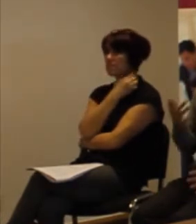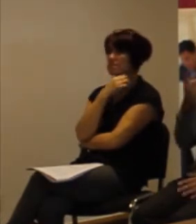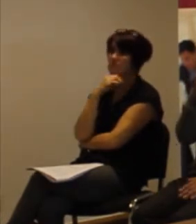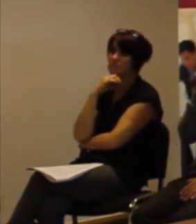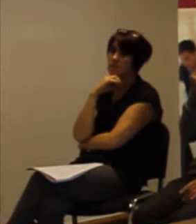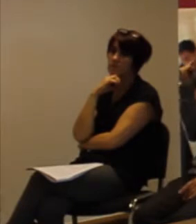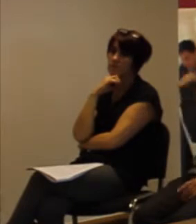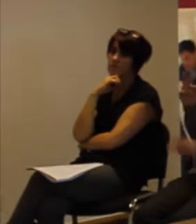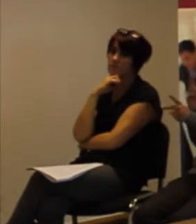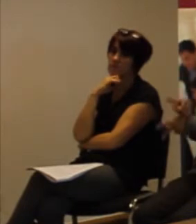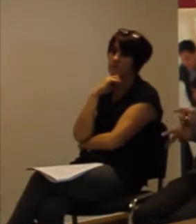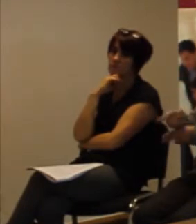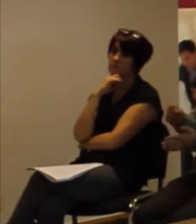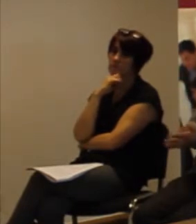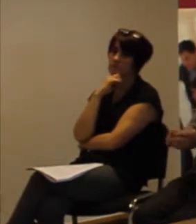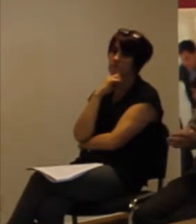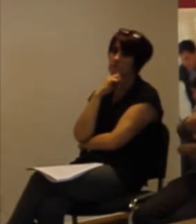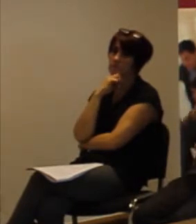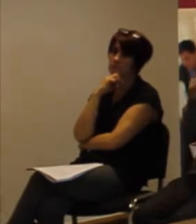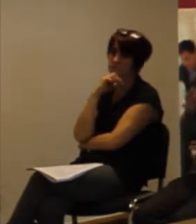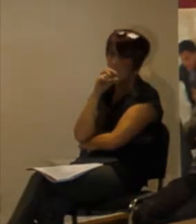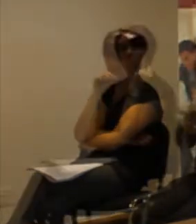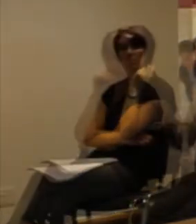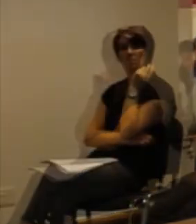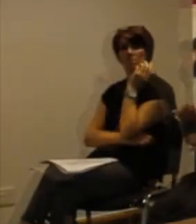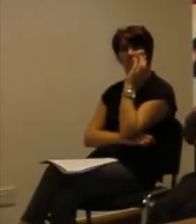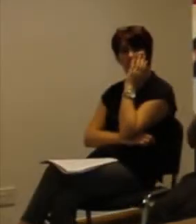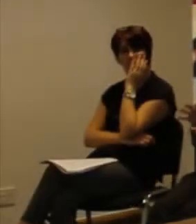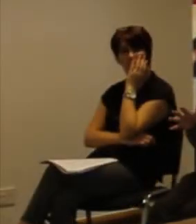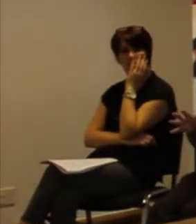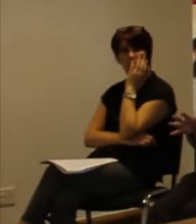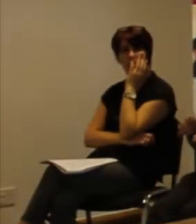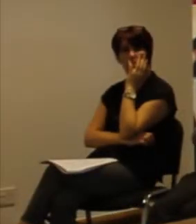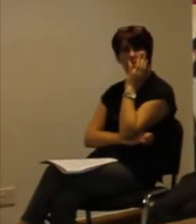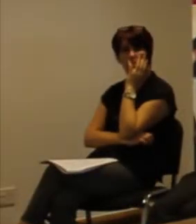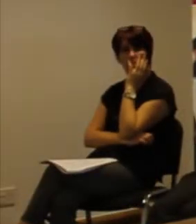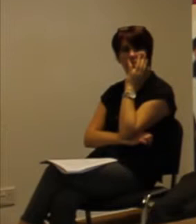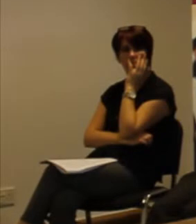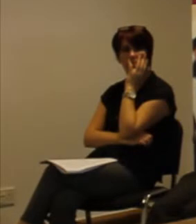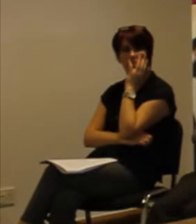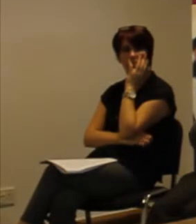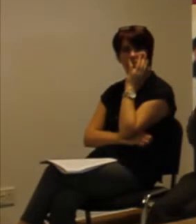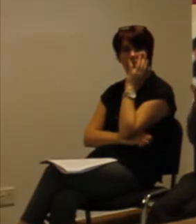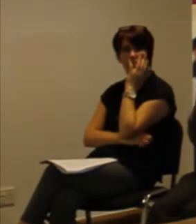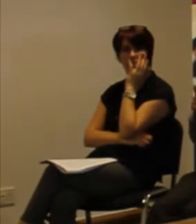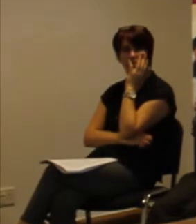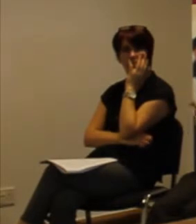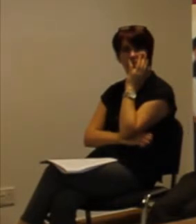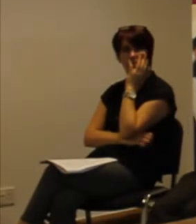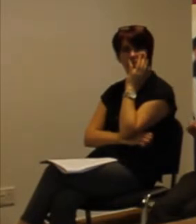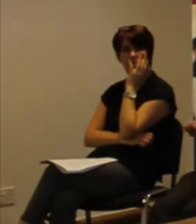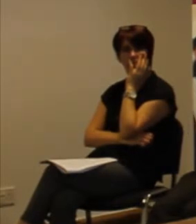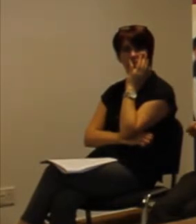an invigilator, then we need to consider what is reasonable. So facilitators there obviously are linked in